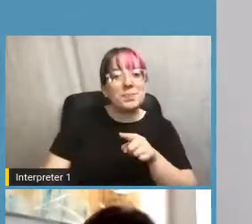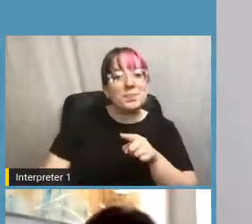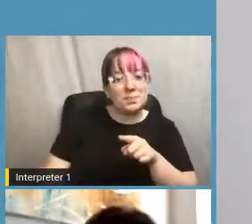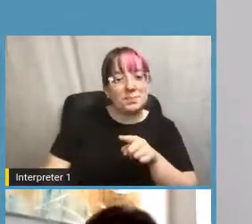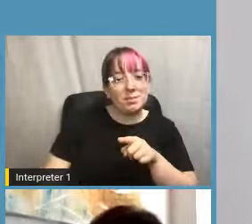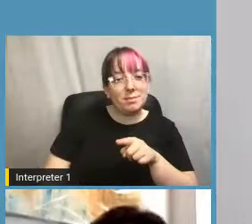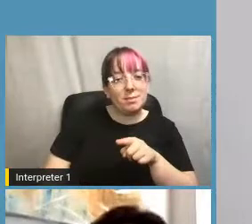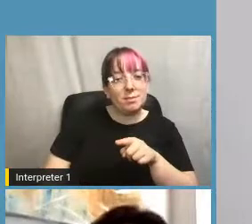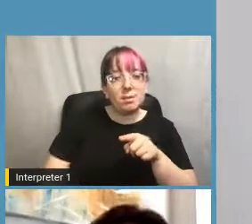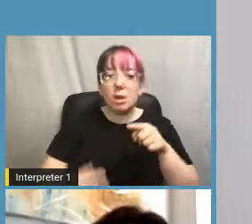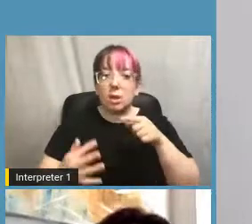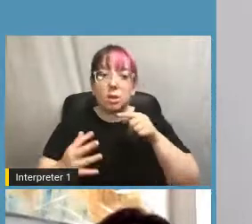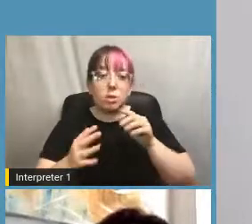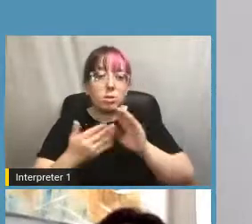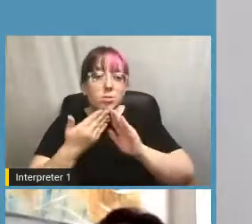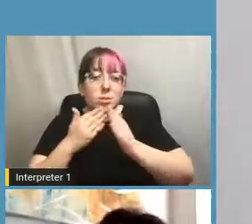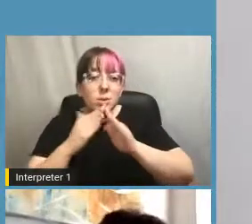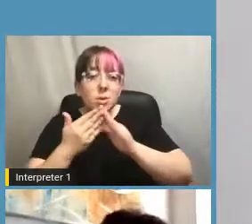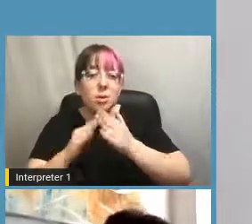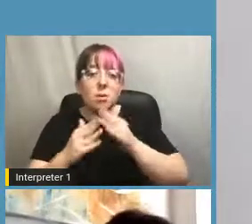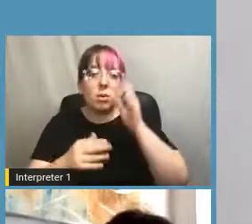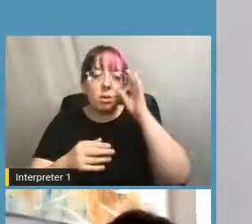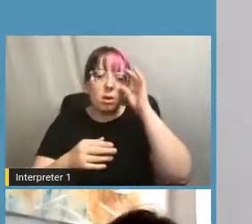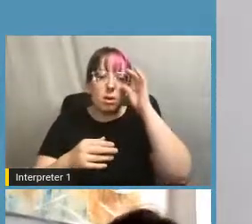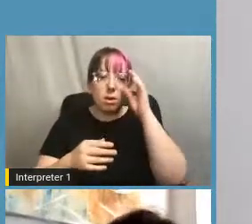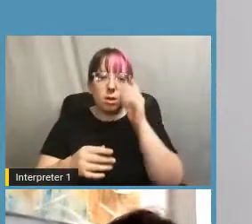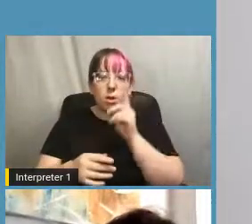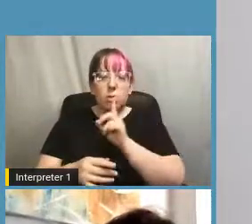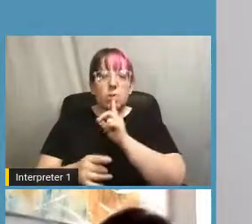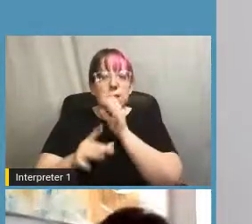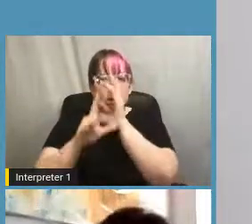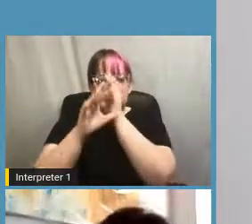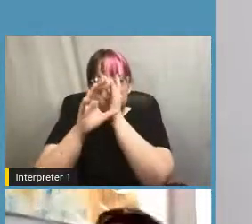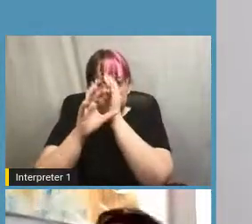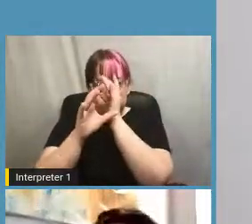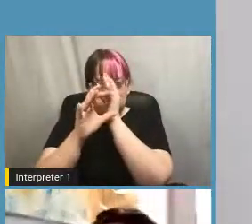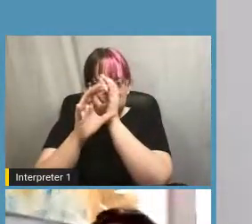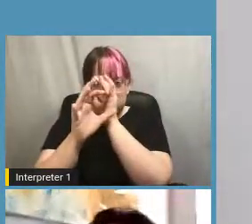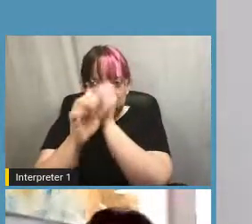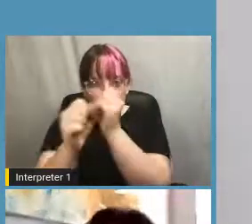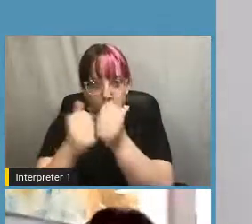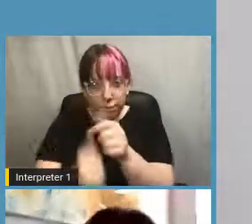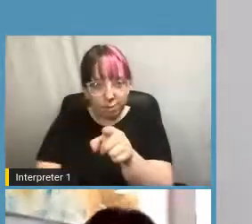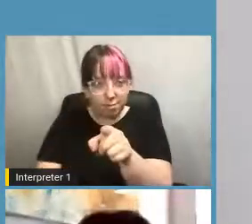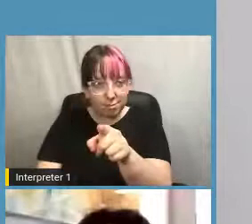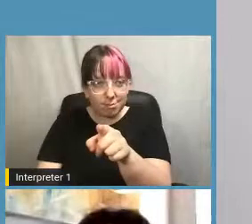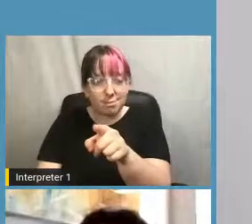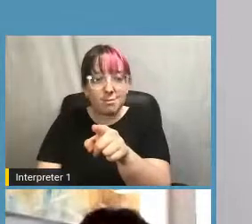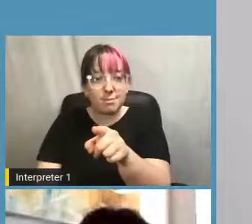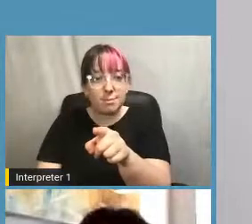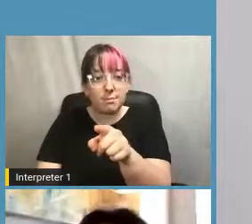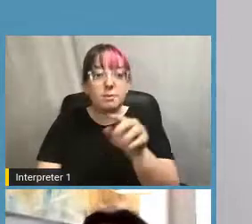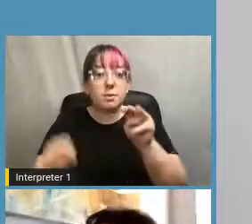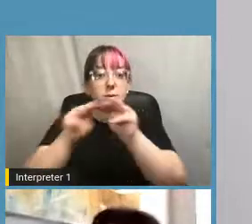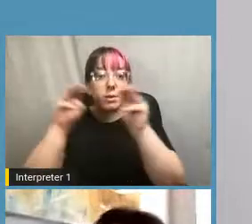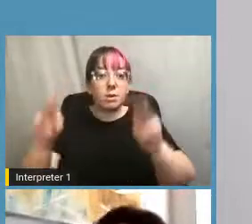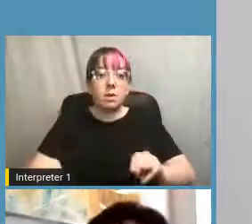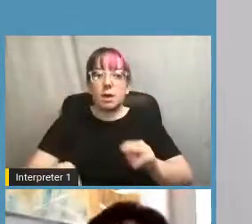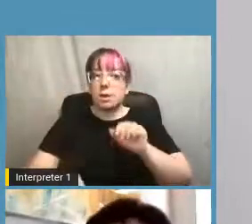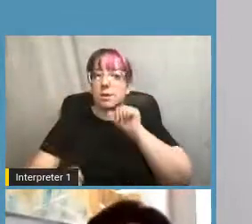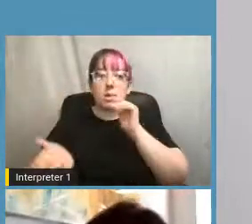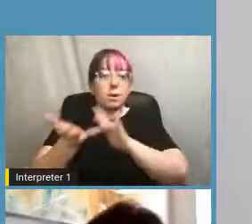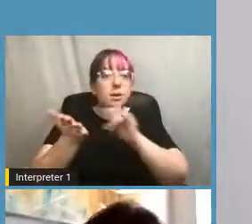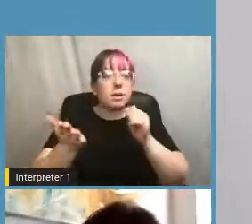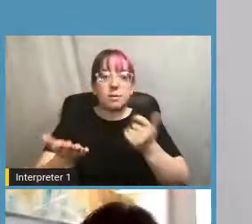the community is very enamored with this little hippopotamus. And the museum has not exploited this. How could this